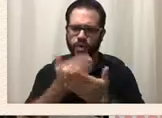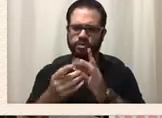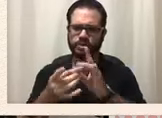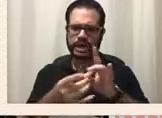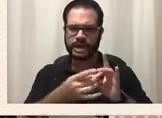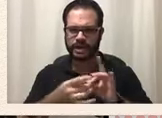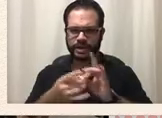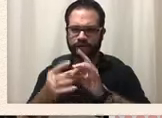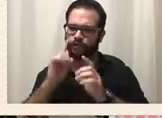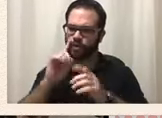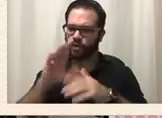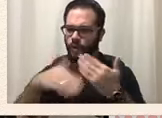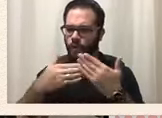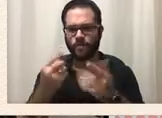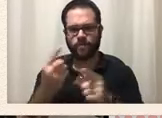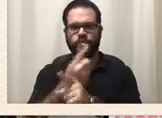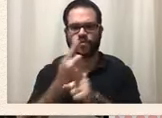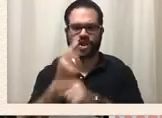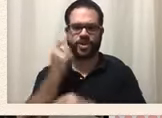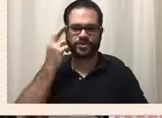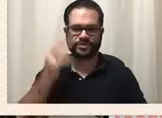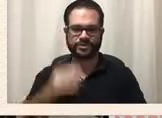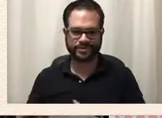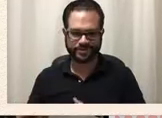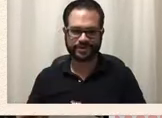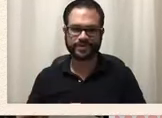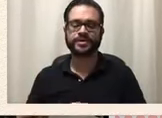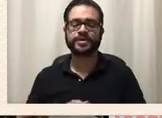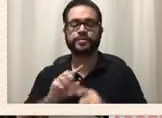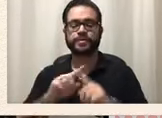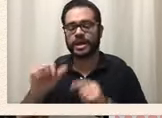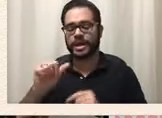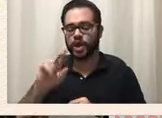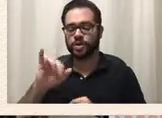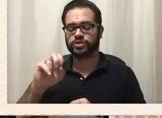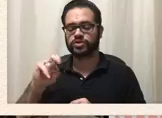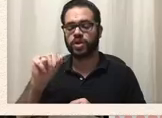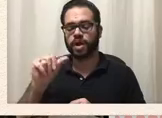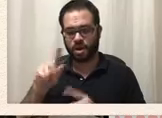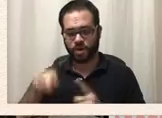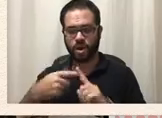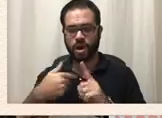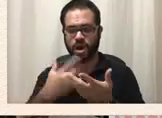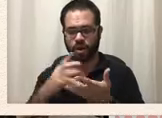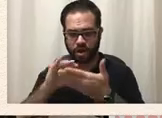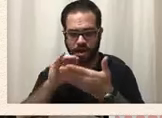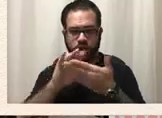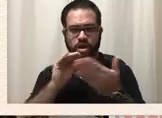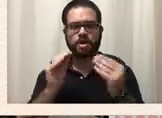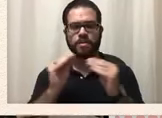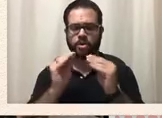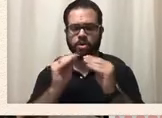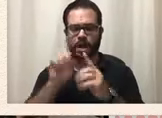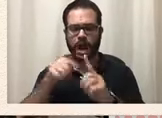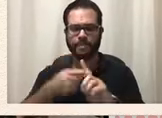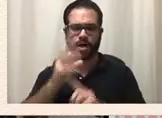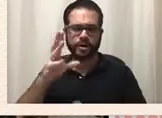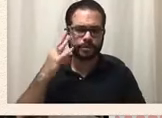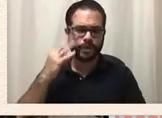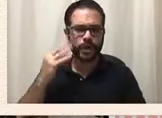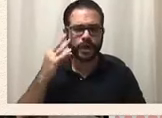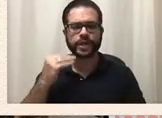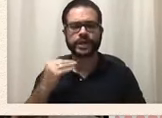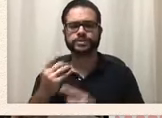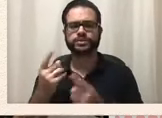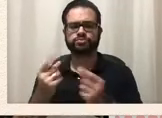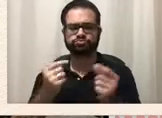So. But Arizona, when I got to learn and hear more about what he did and how